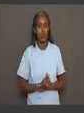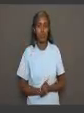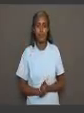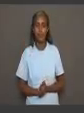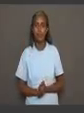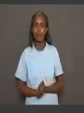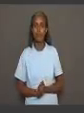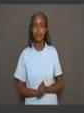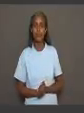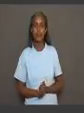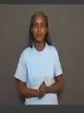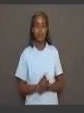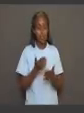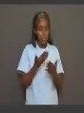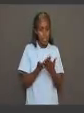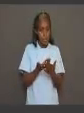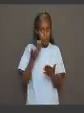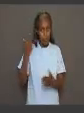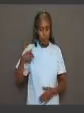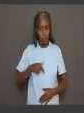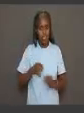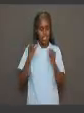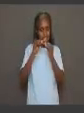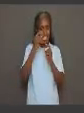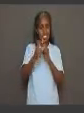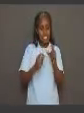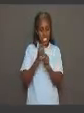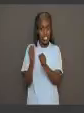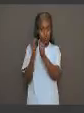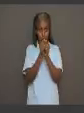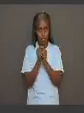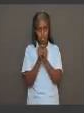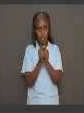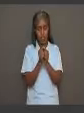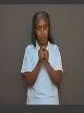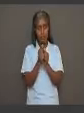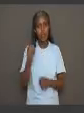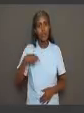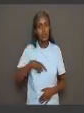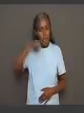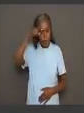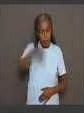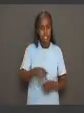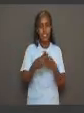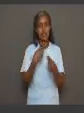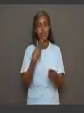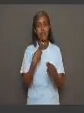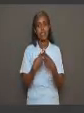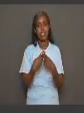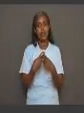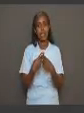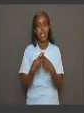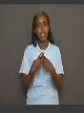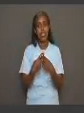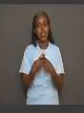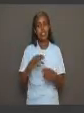Before we can add the ages together, we must multiply them by